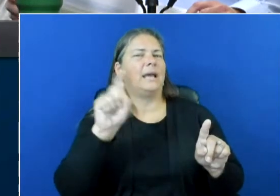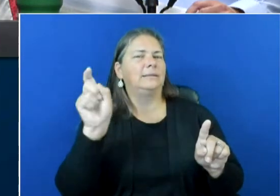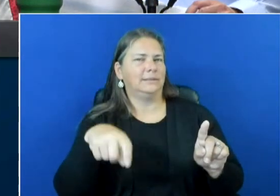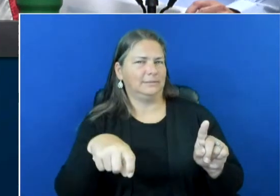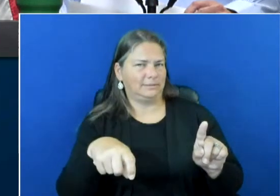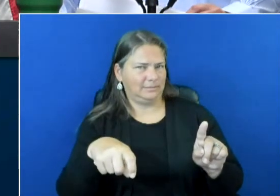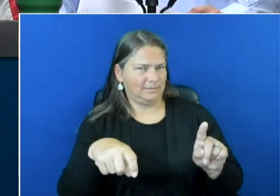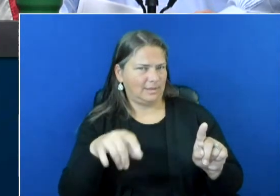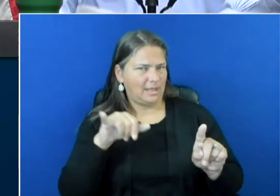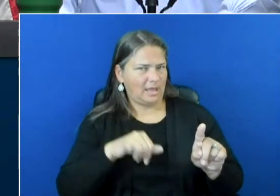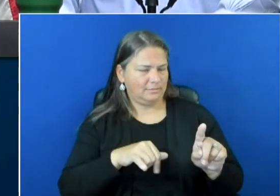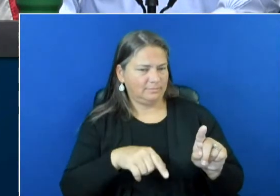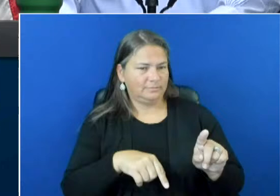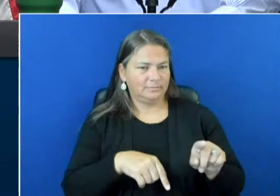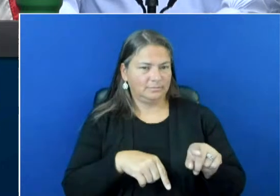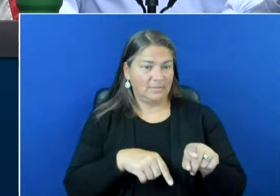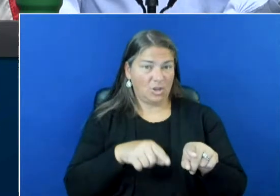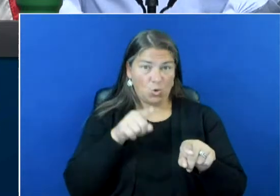This is you.